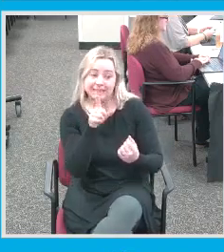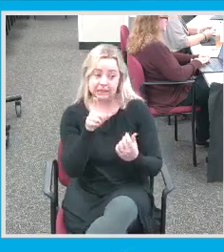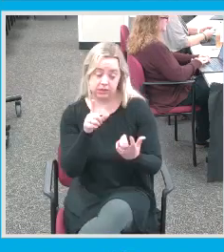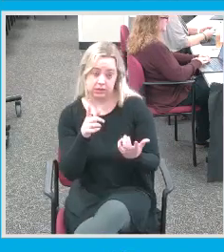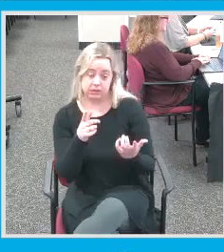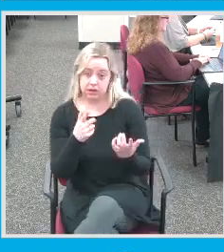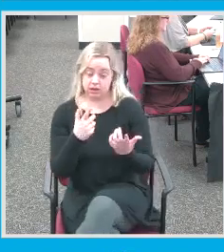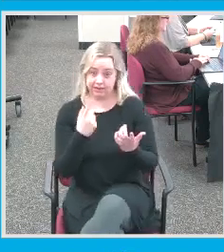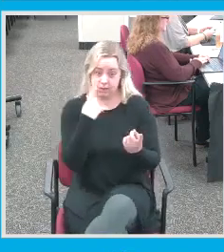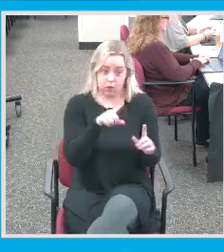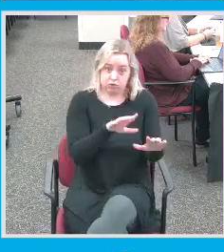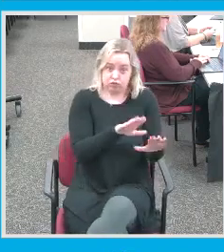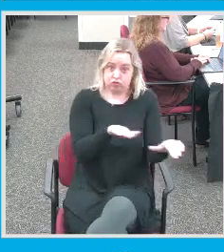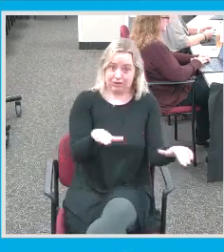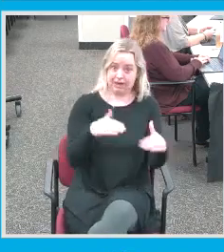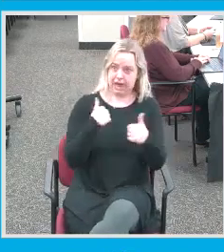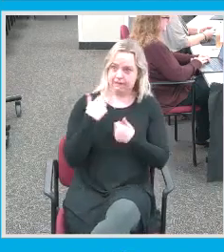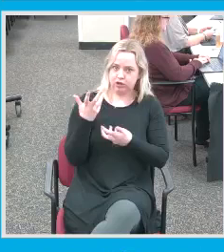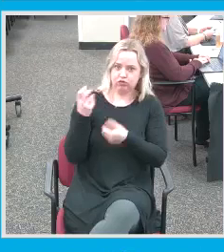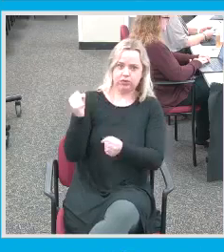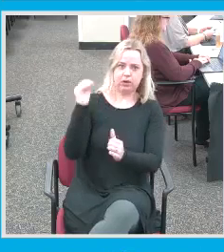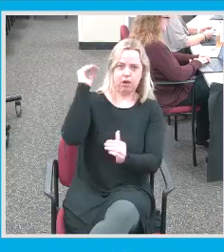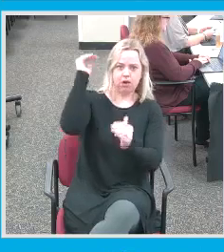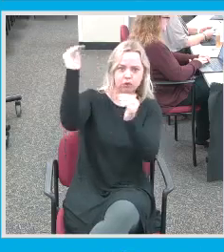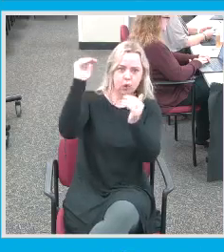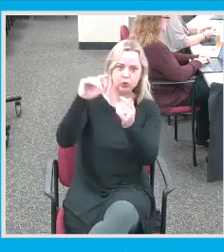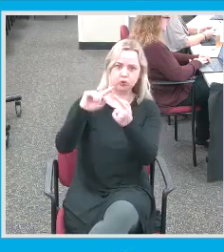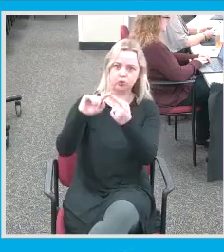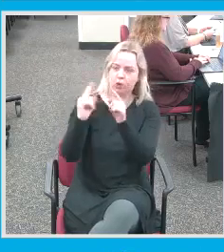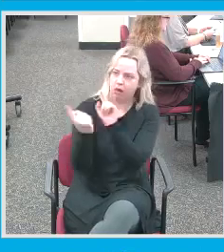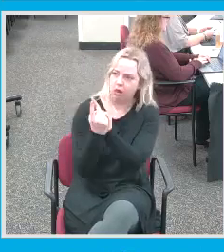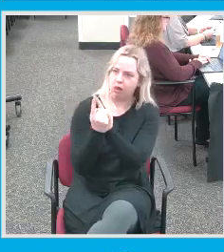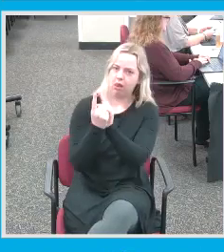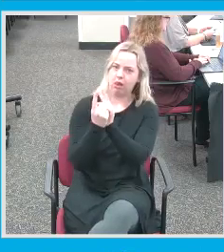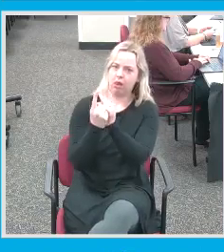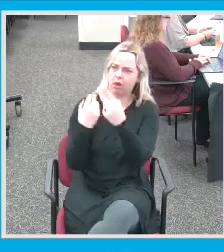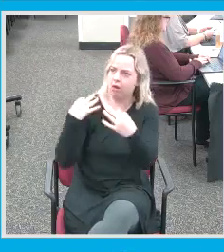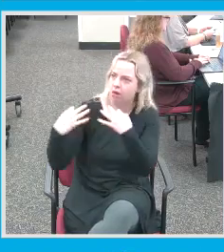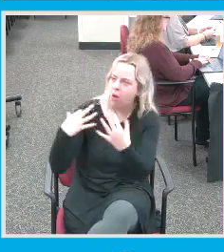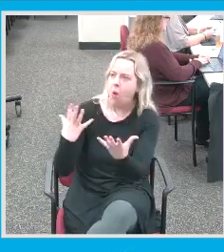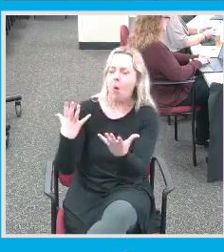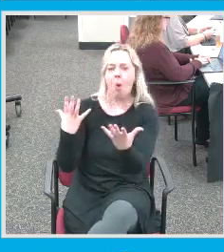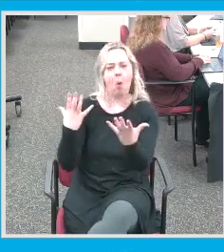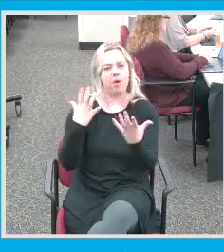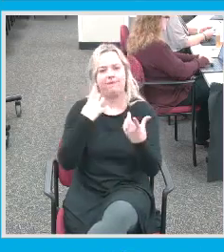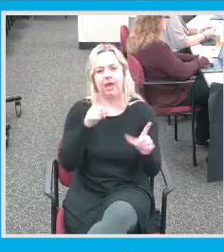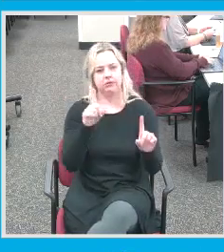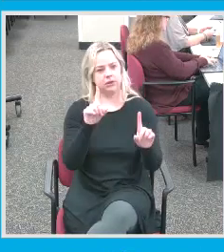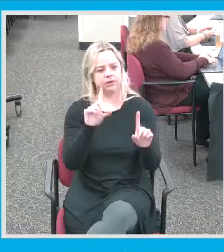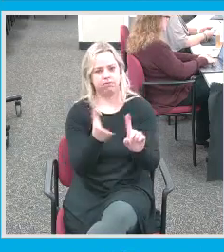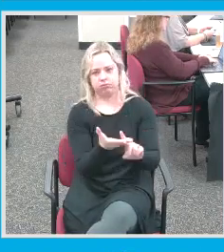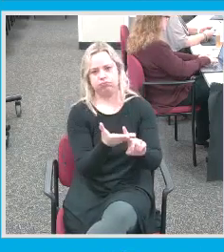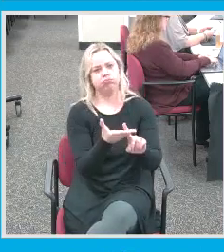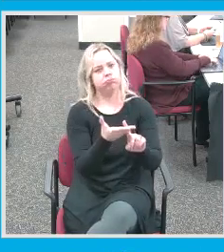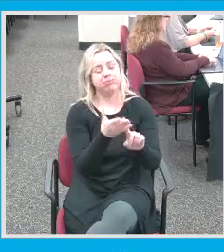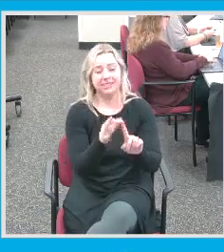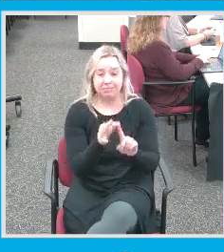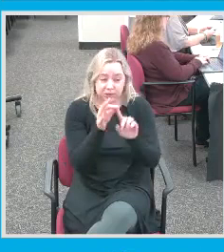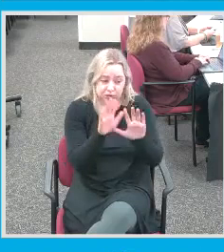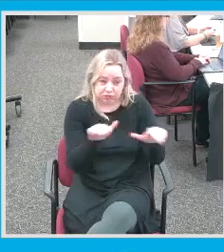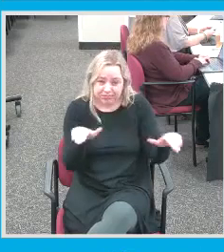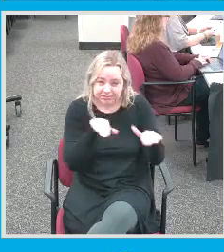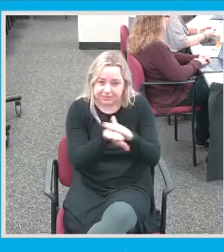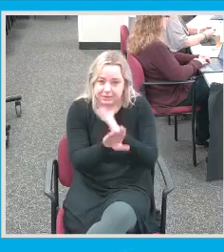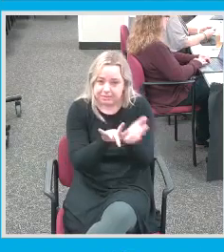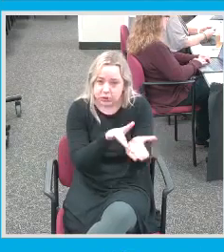it and address it. It is actually rather effective to have those conversations, especially as they enter middle school.